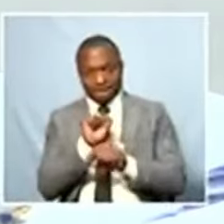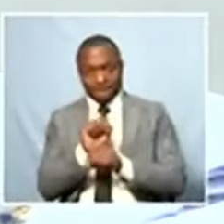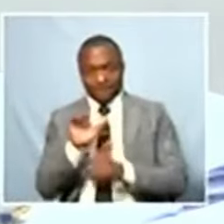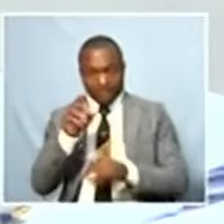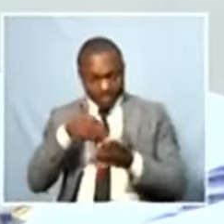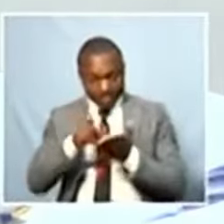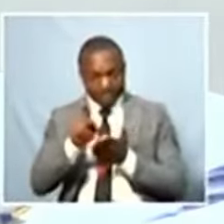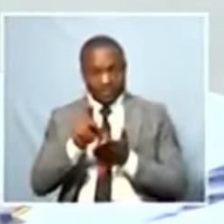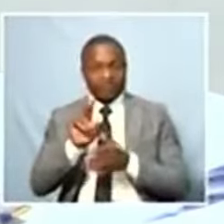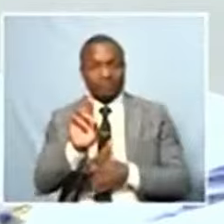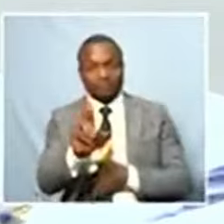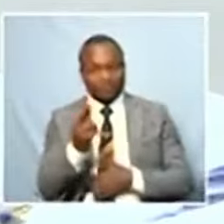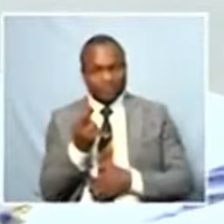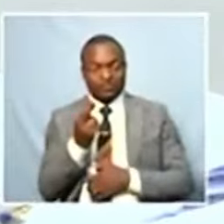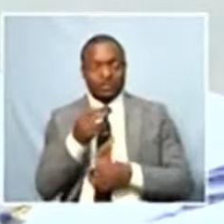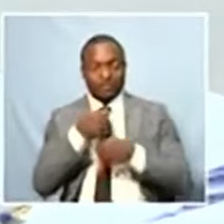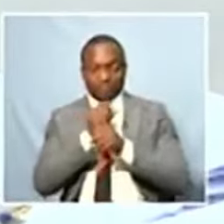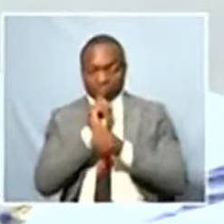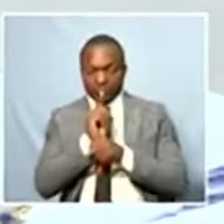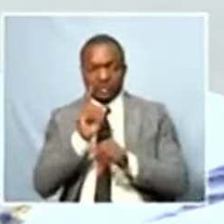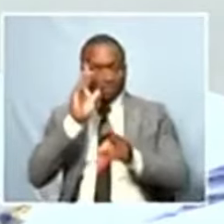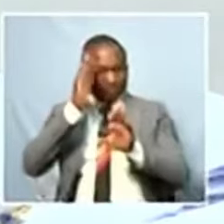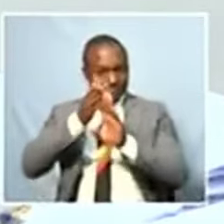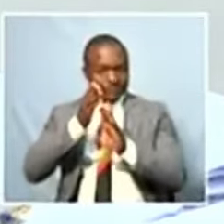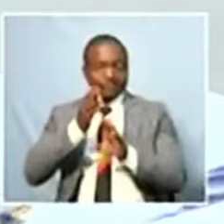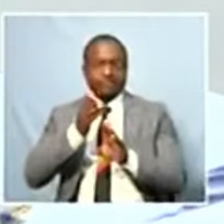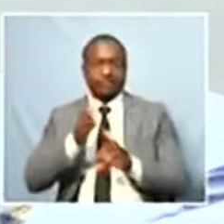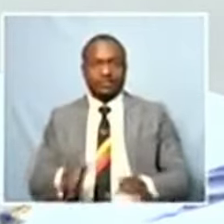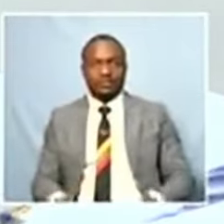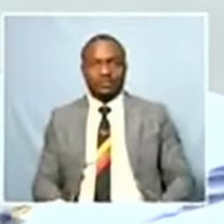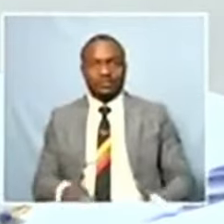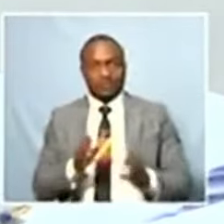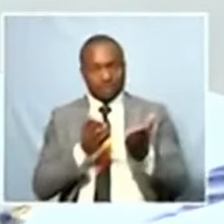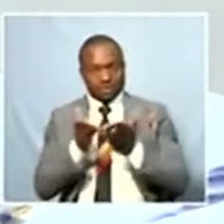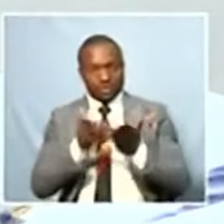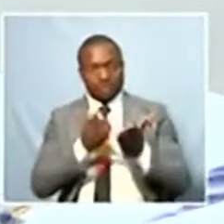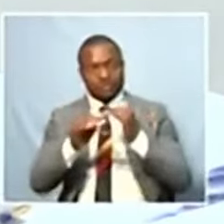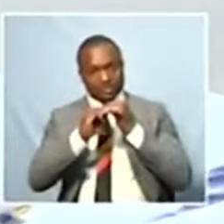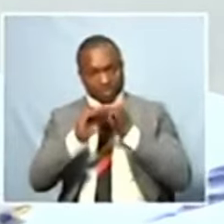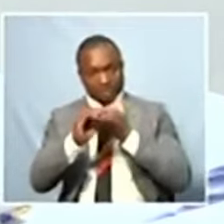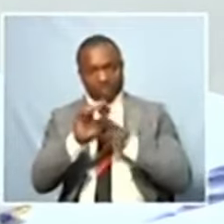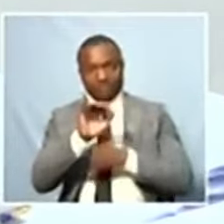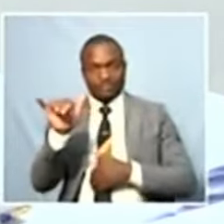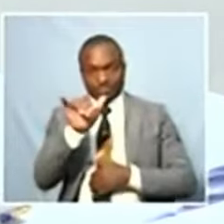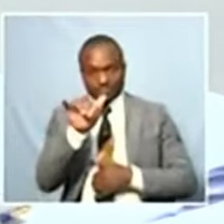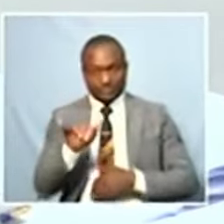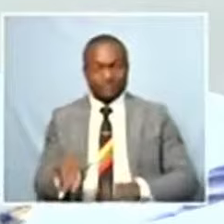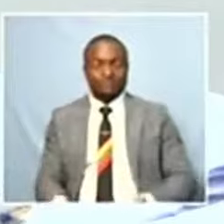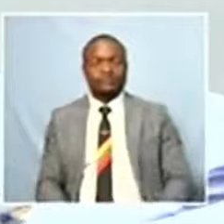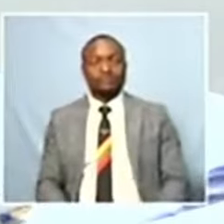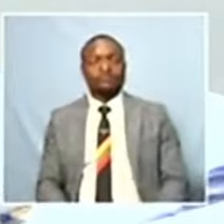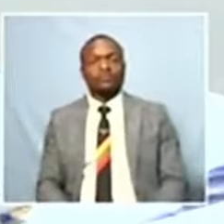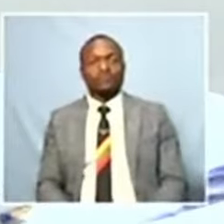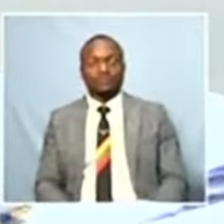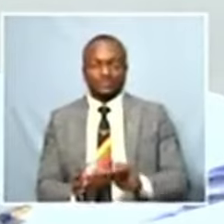of refunds, is going towards making sure that we stick to the service level standards.